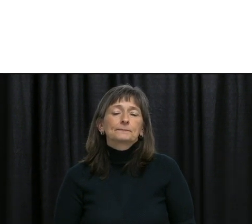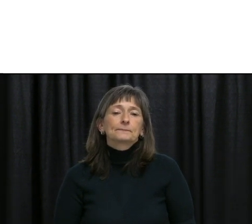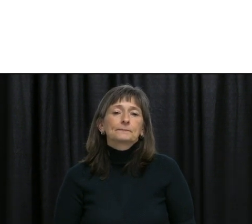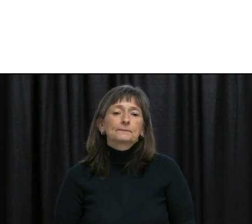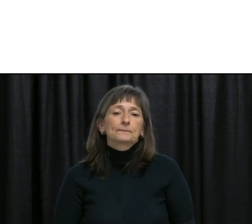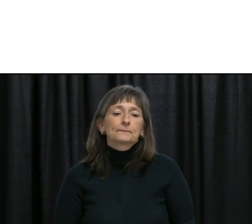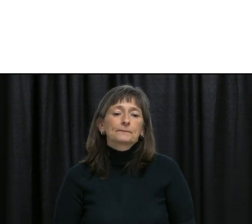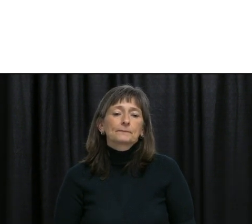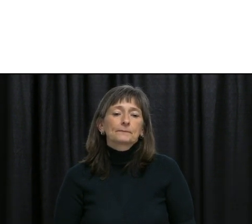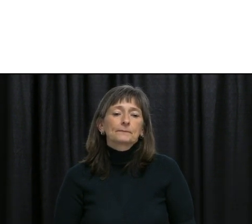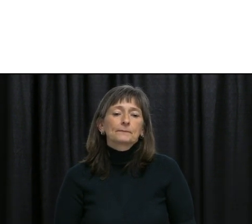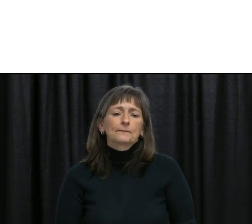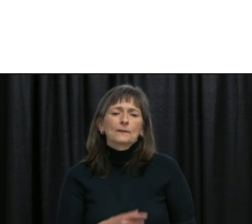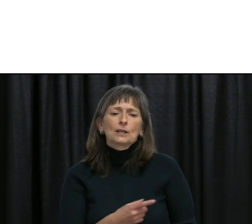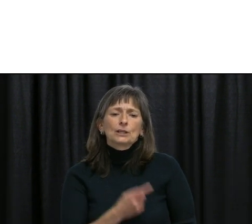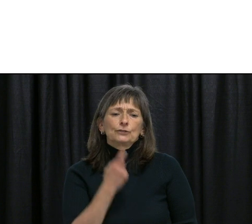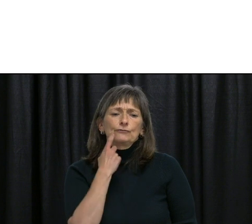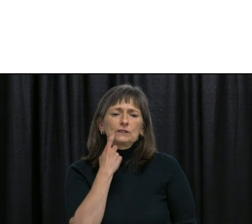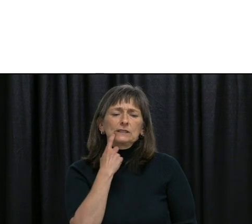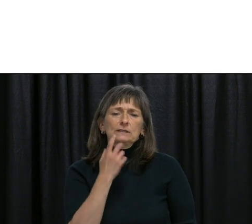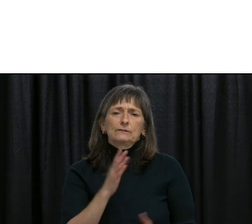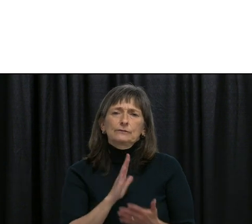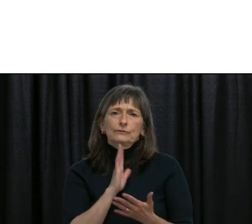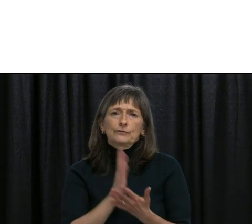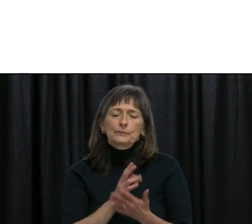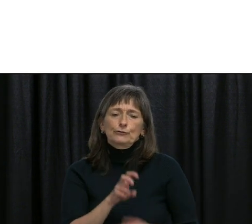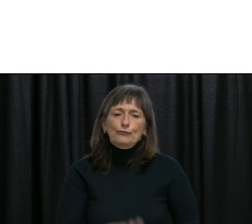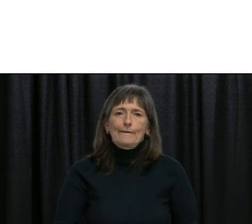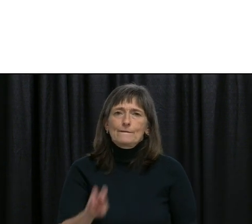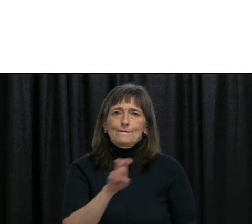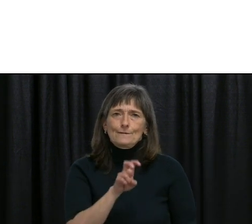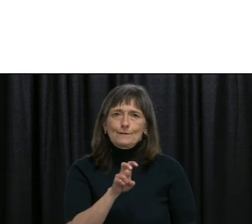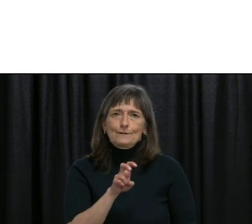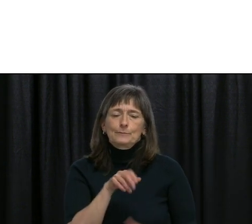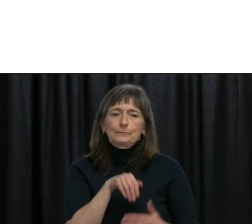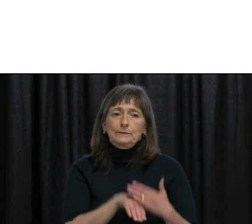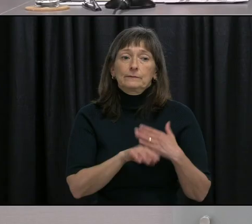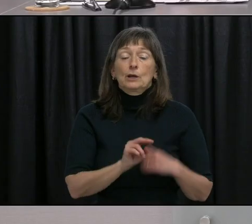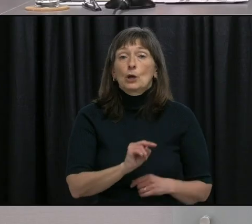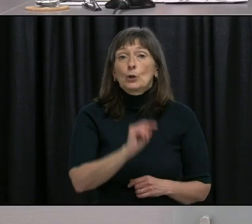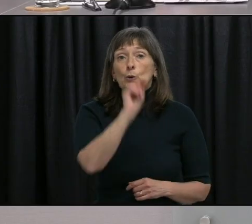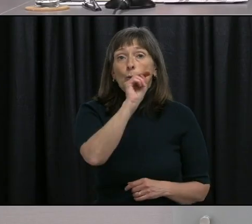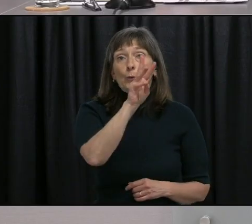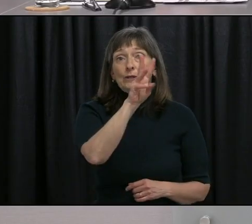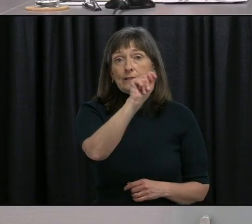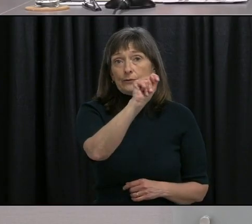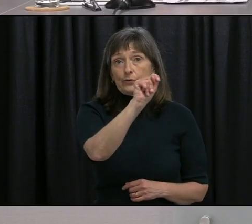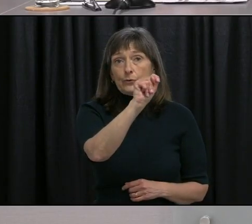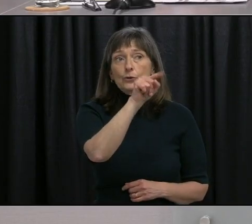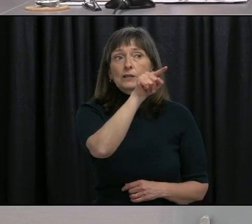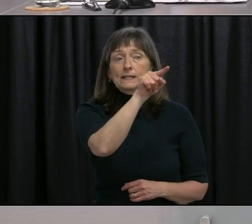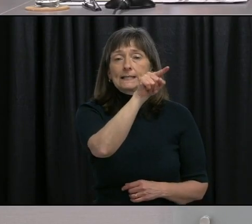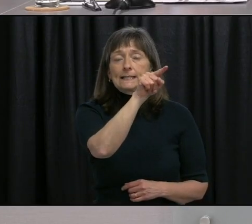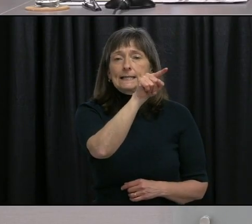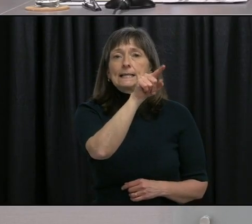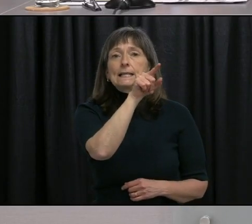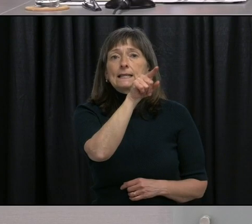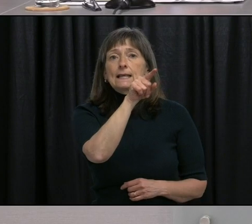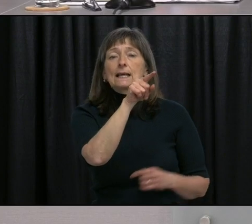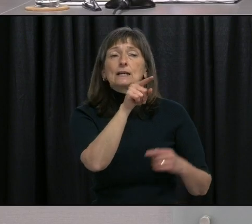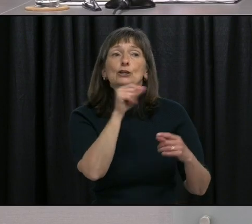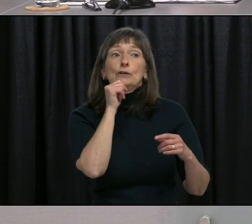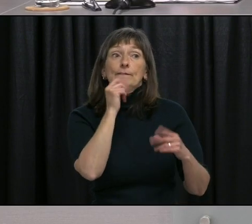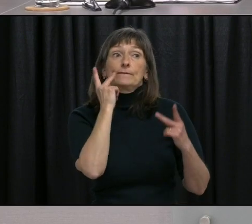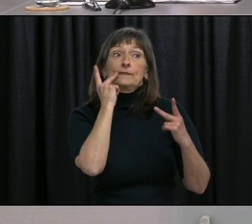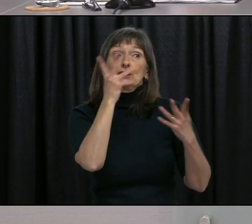Premier, you mentioned the travel restrictions. The Northwest Territories has dropped their restrictions on non-residents entering. They